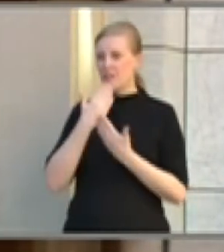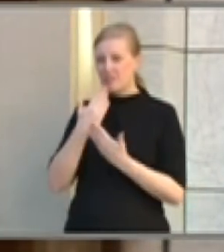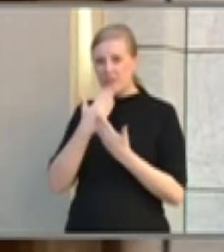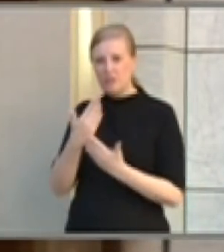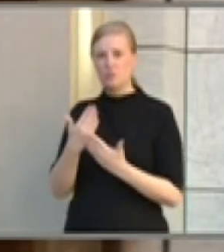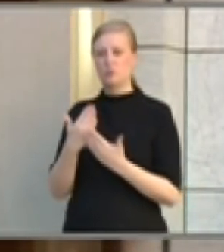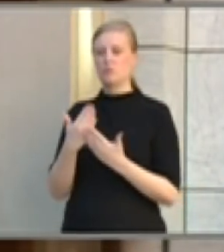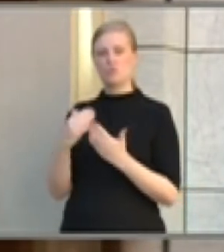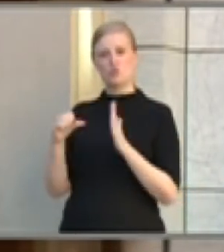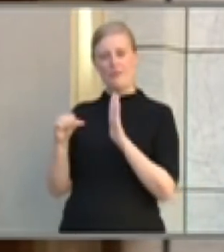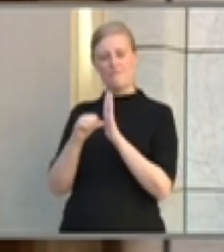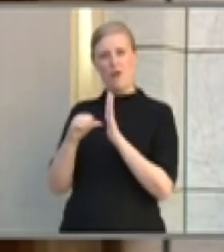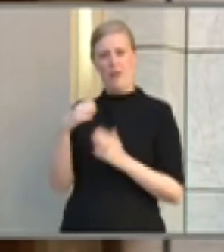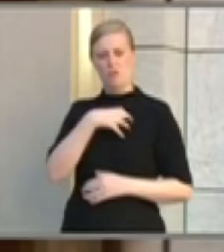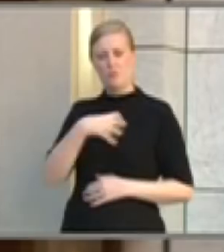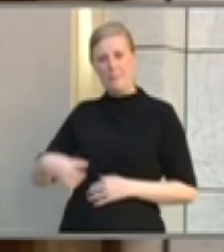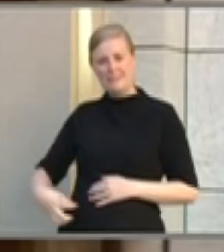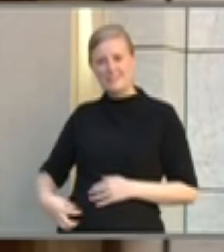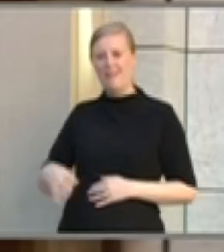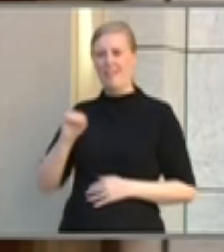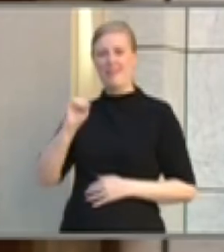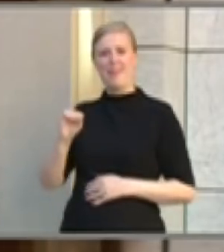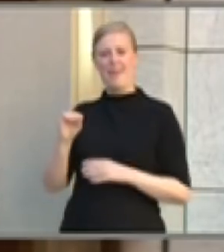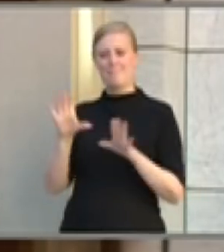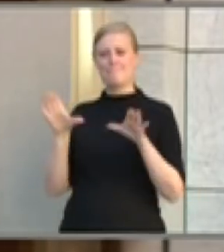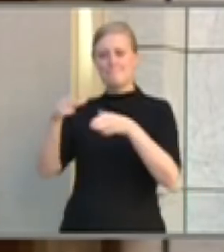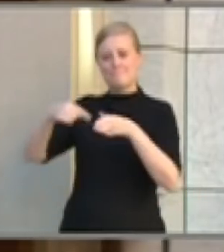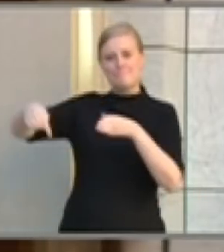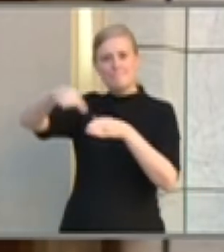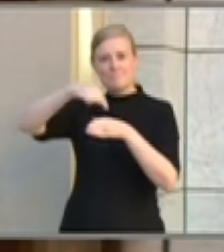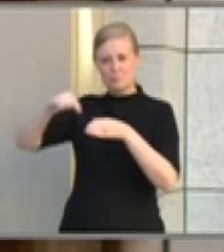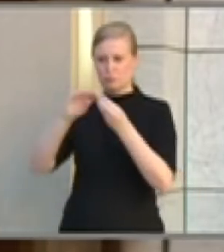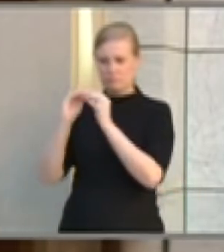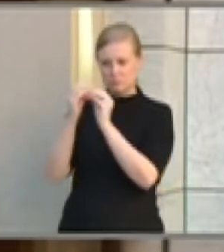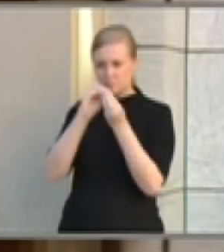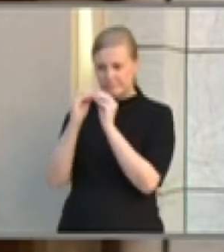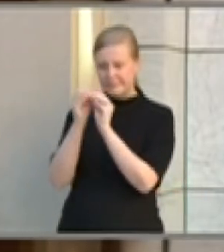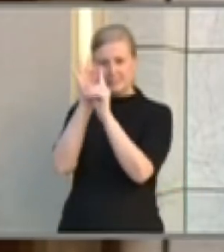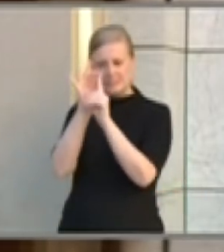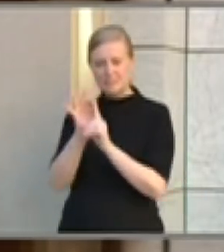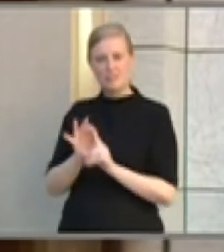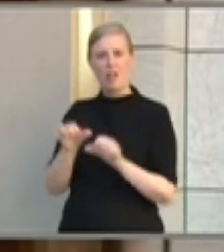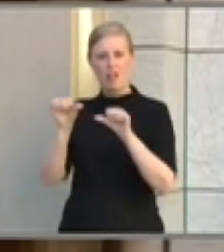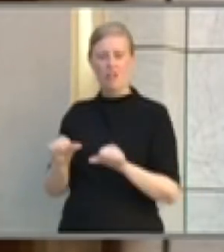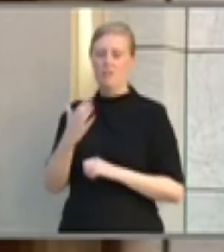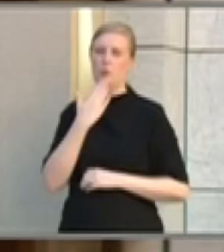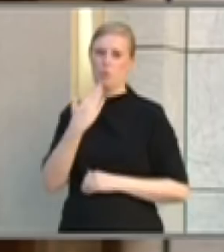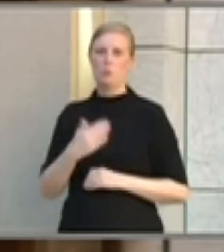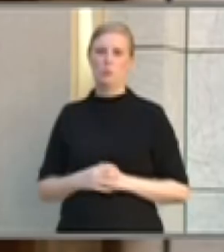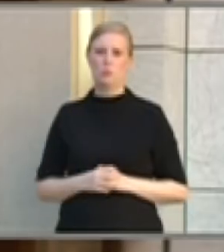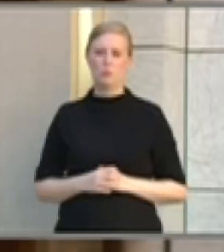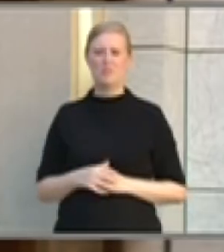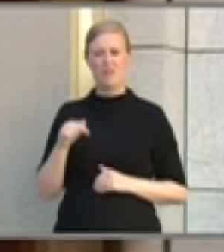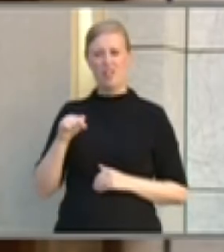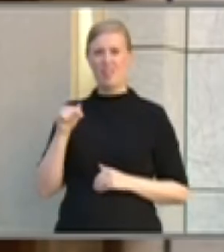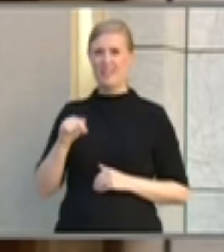Department, the Finance Department, and of course the Finance Minister. This is a very big challenge, and I appreciate the